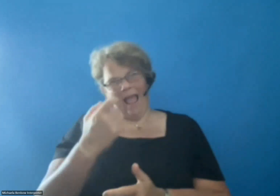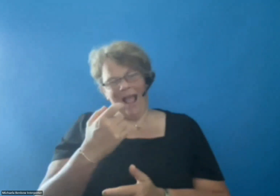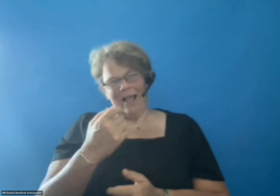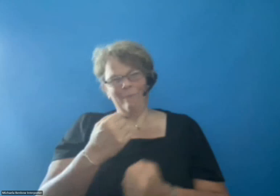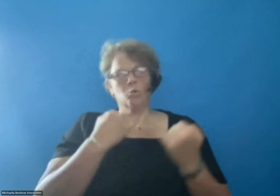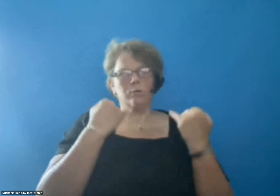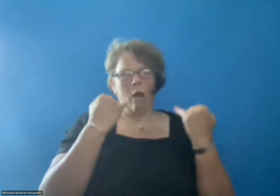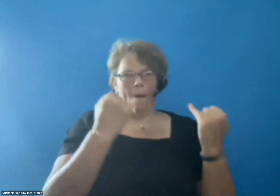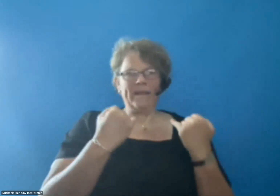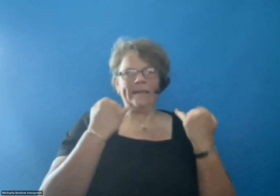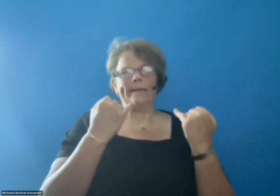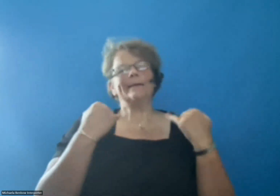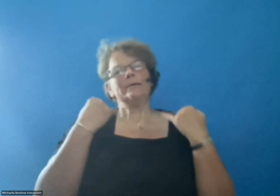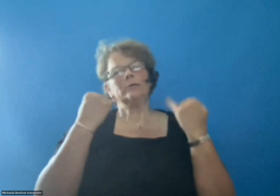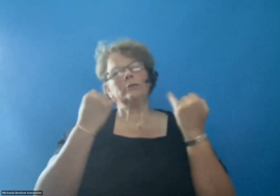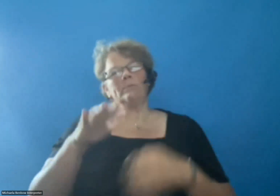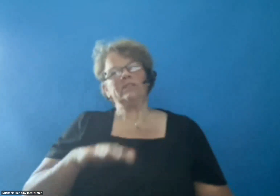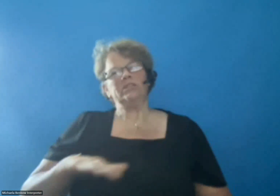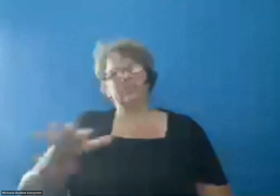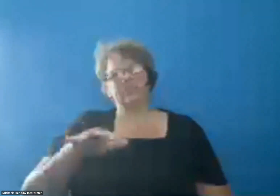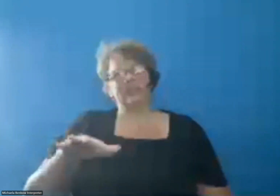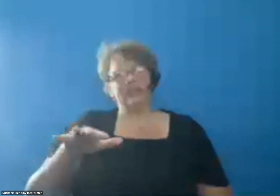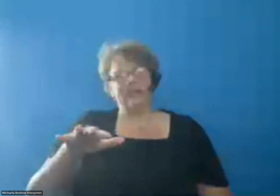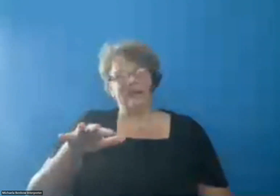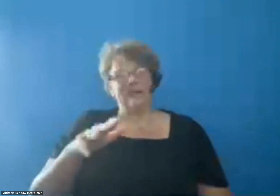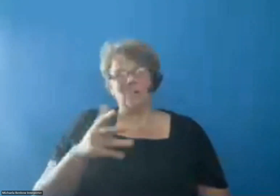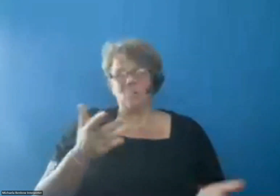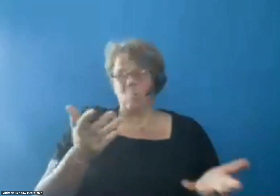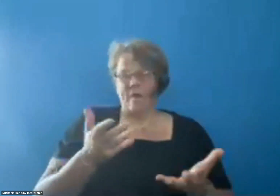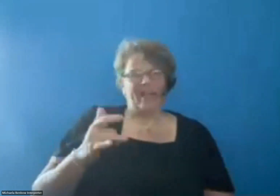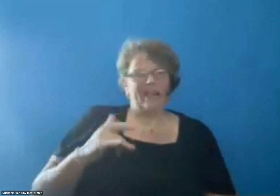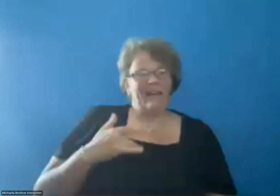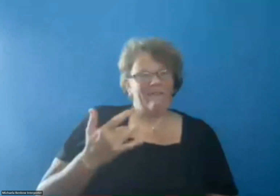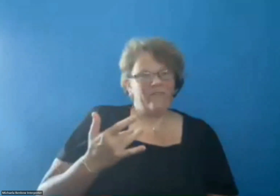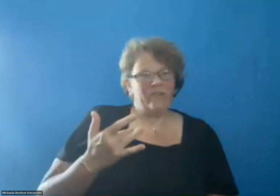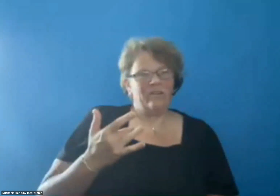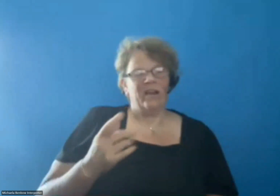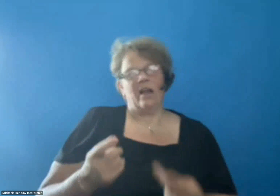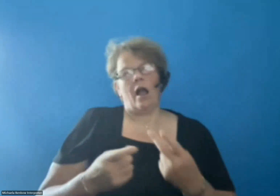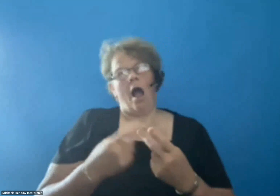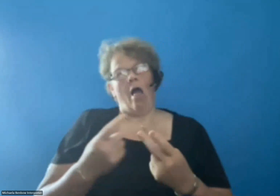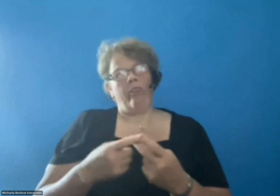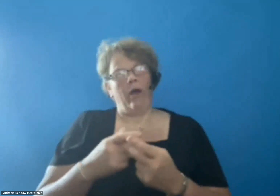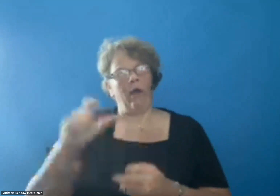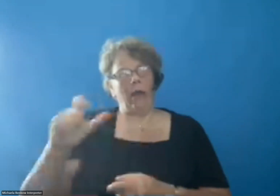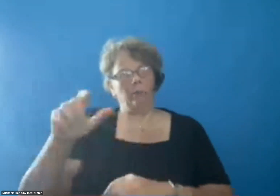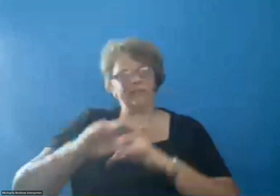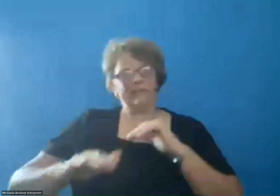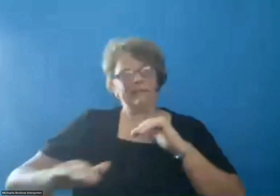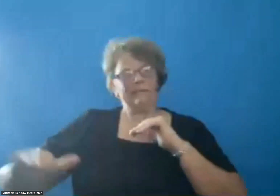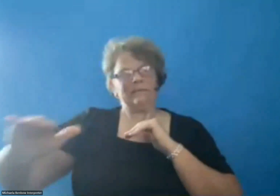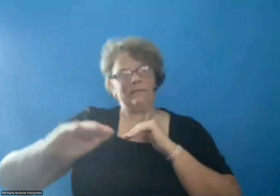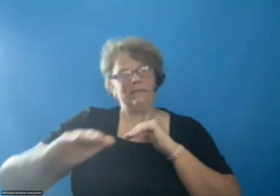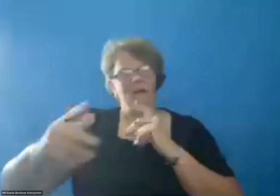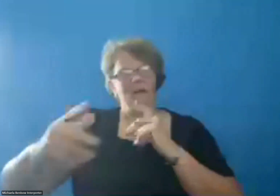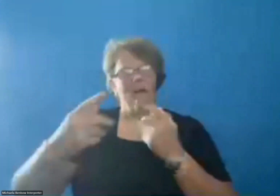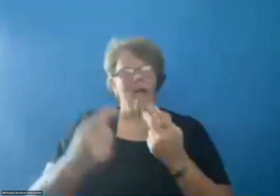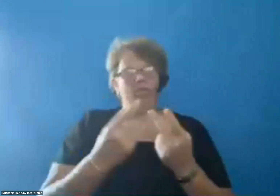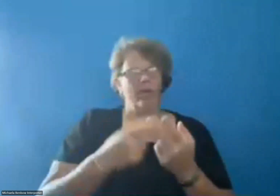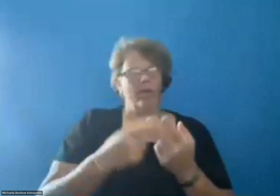terms of flows of where people live and sort of over the border going into other counties and indeed other parts of the country at times, you know, that there's care